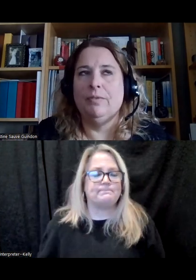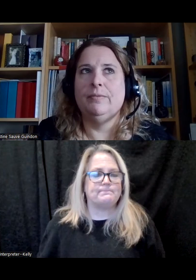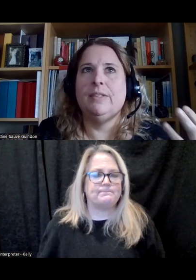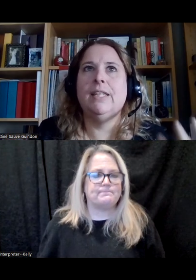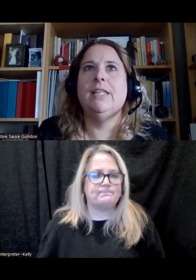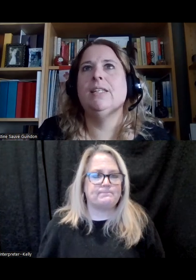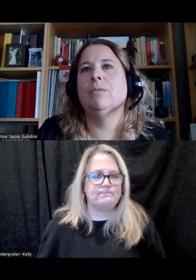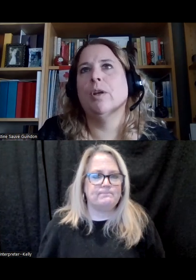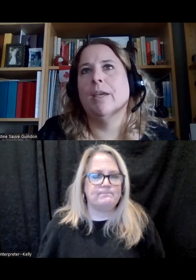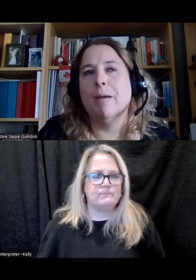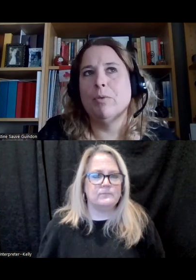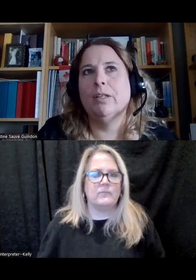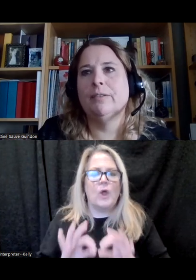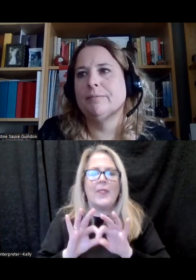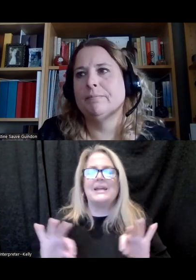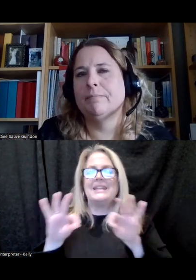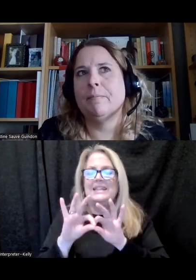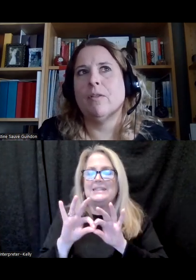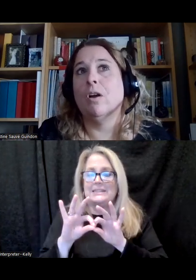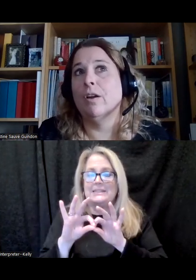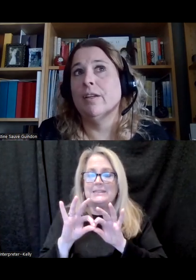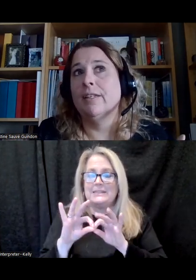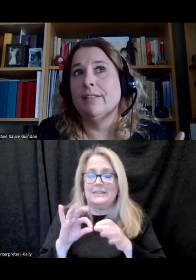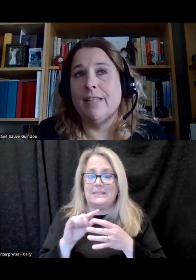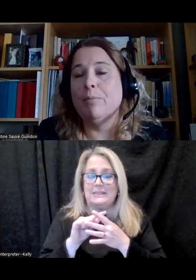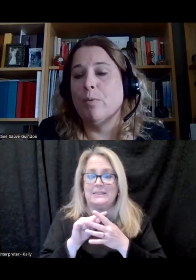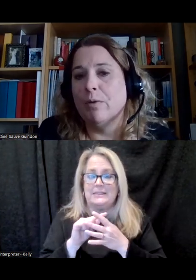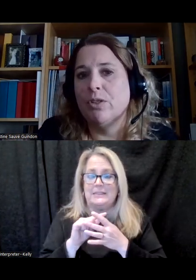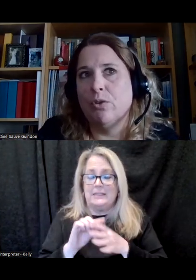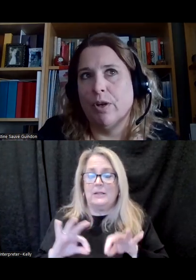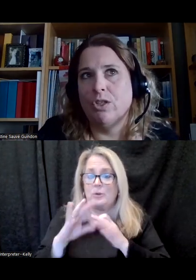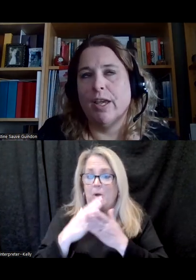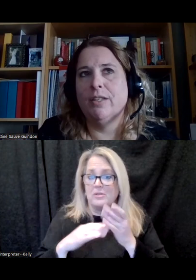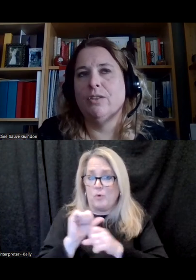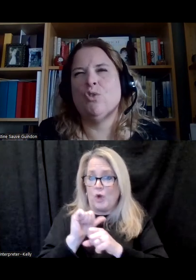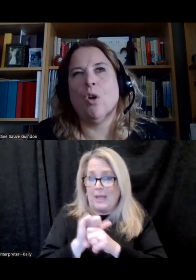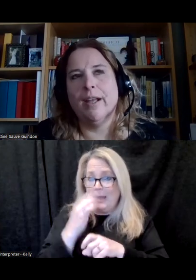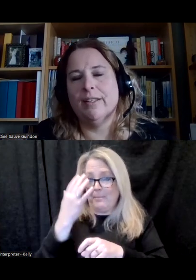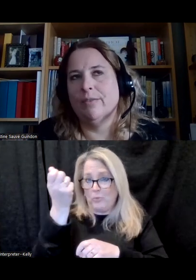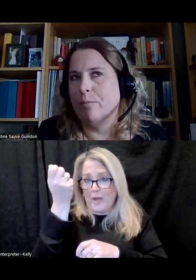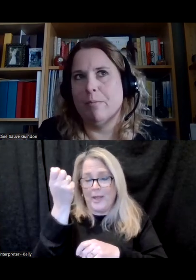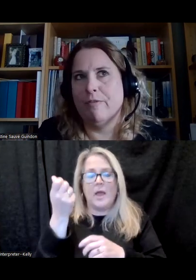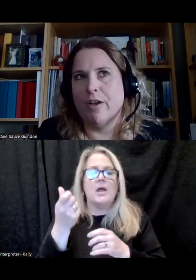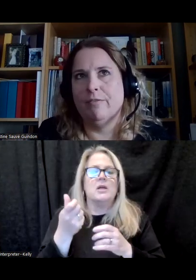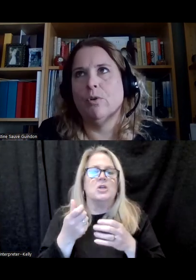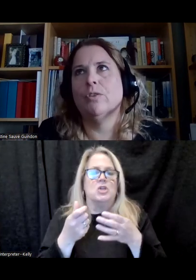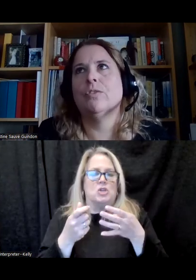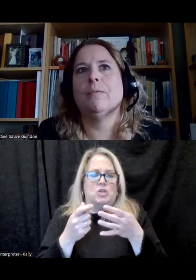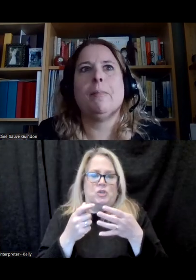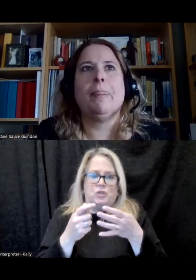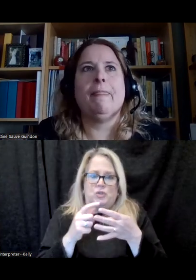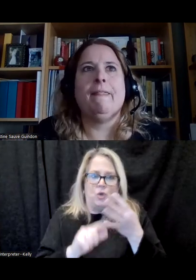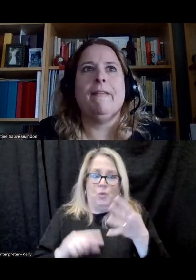So, the keys to working memory are temporary storage. I asked you to try to remember five